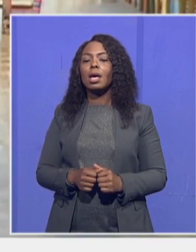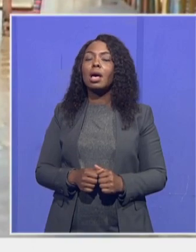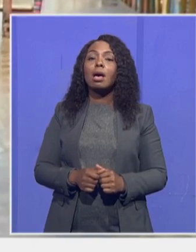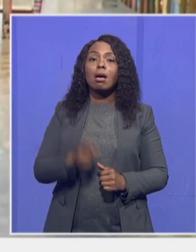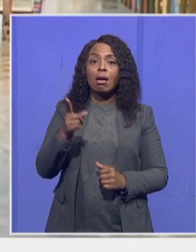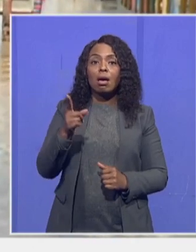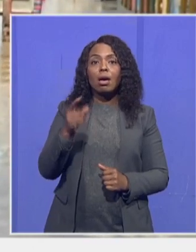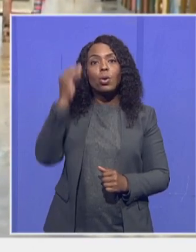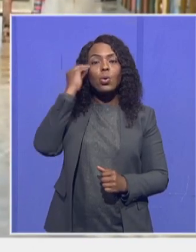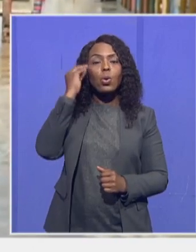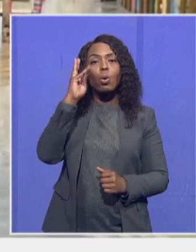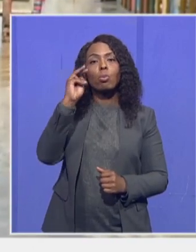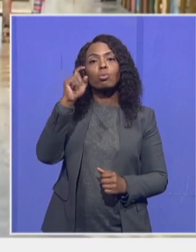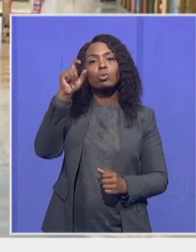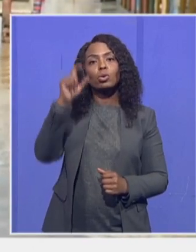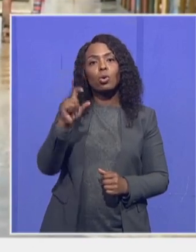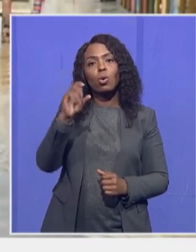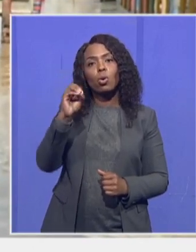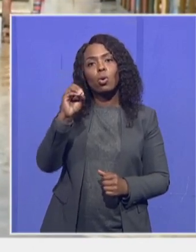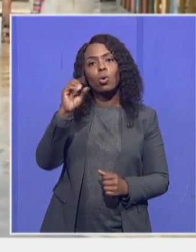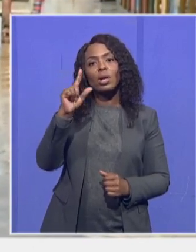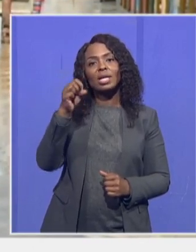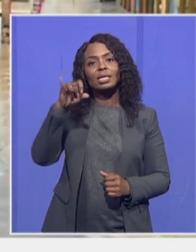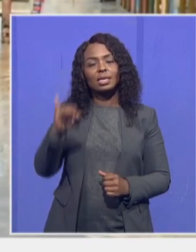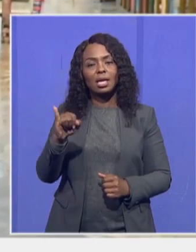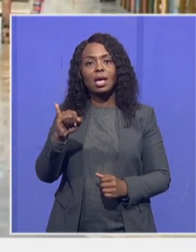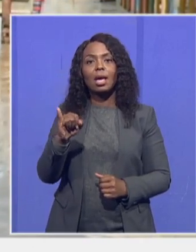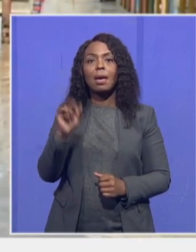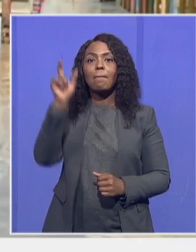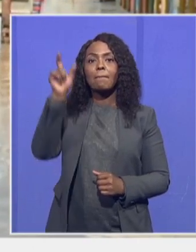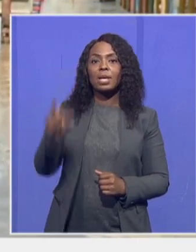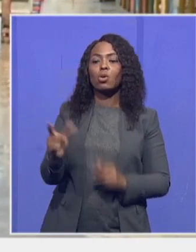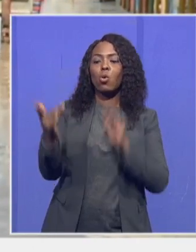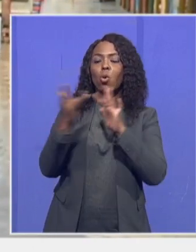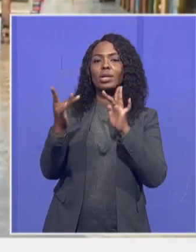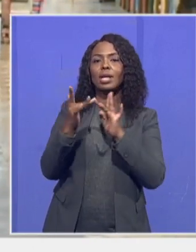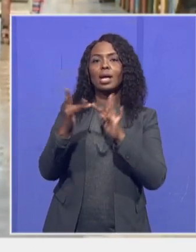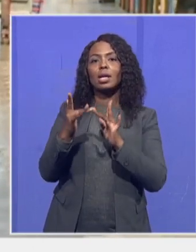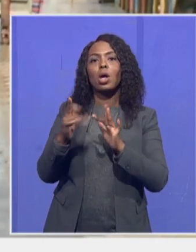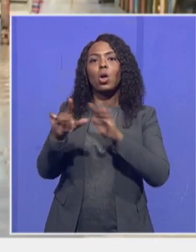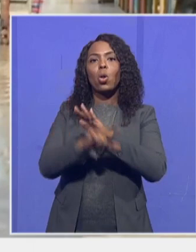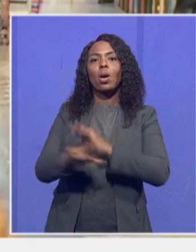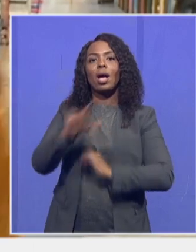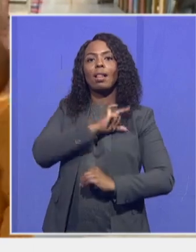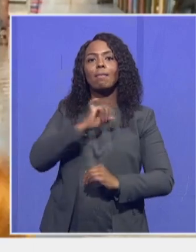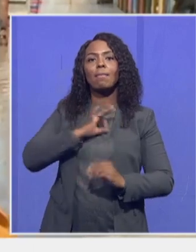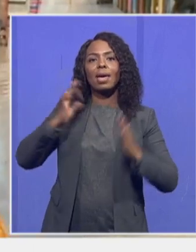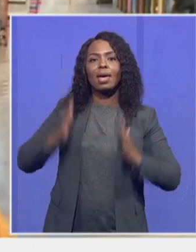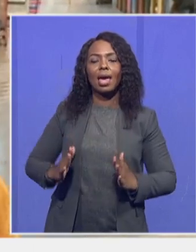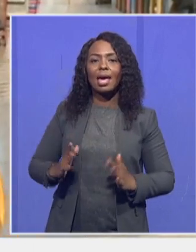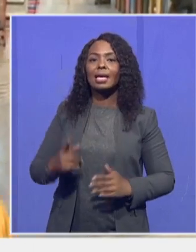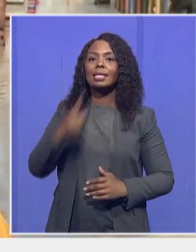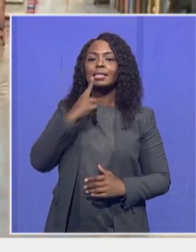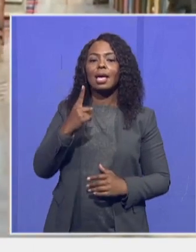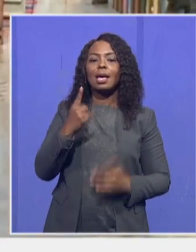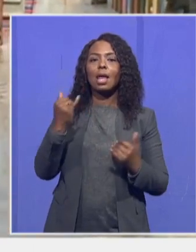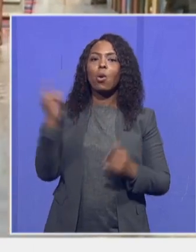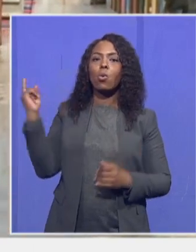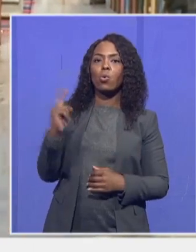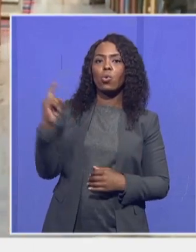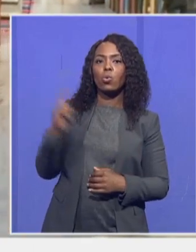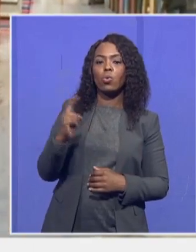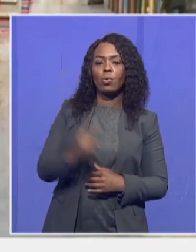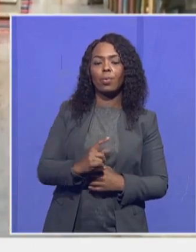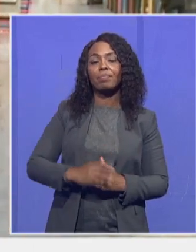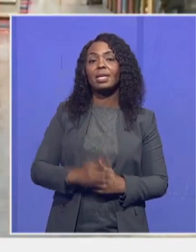Mxolisi, the first person we contacted when you got here was the local mayor. Mxolisi said he was an hour away, so he is